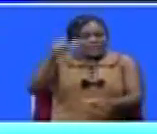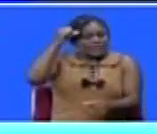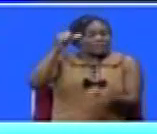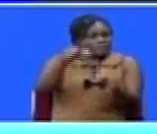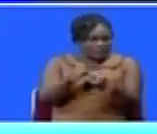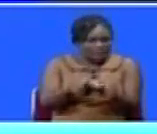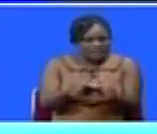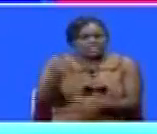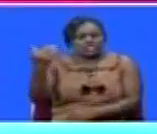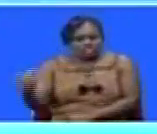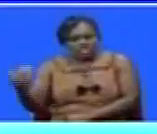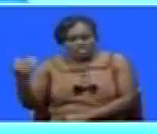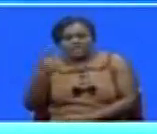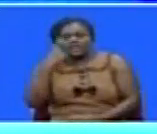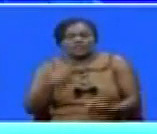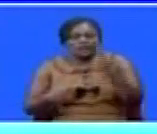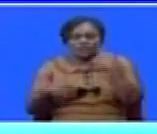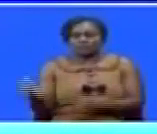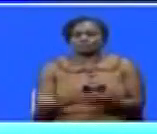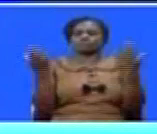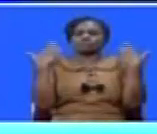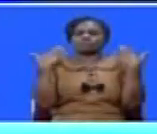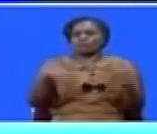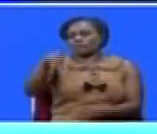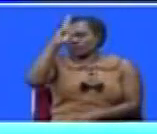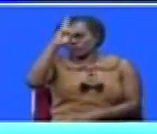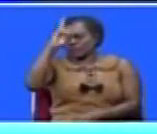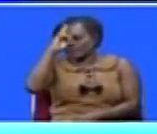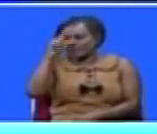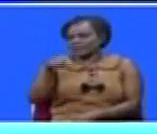remember children being tear gassed by the police in the country.